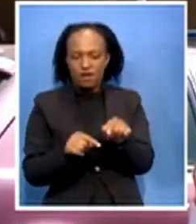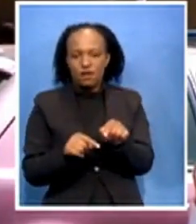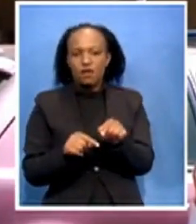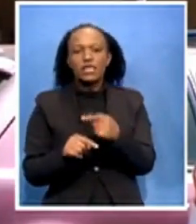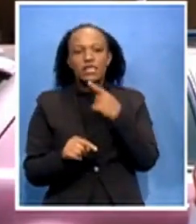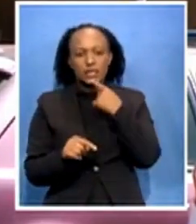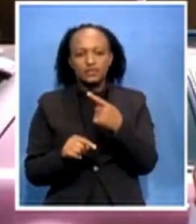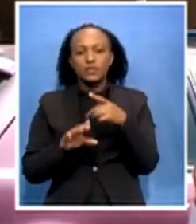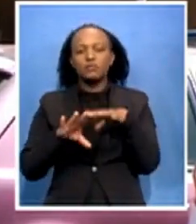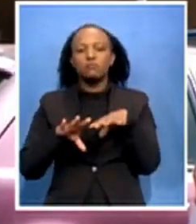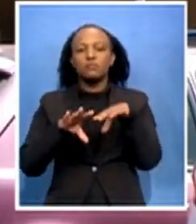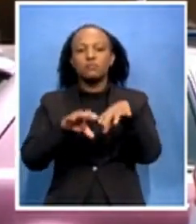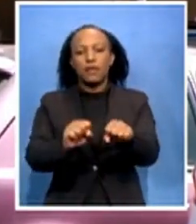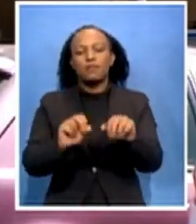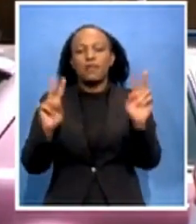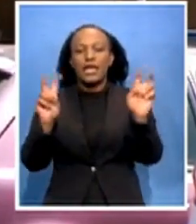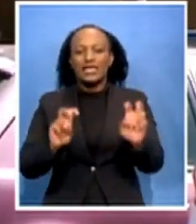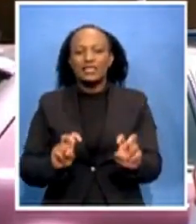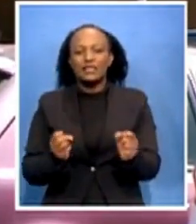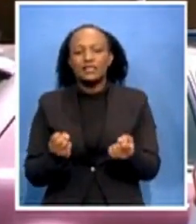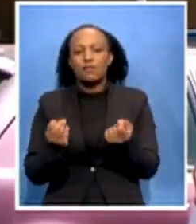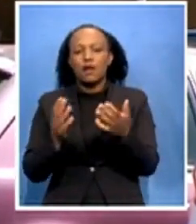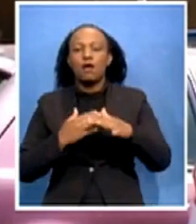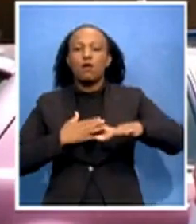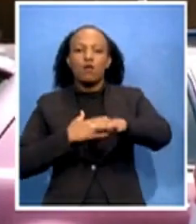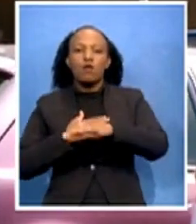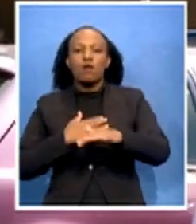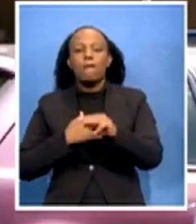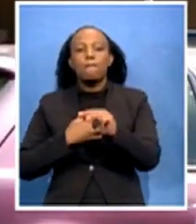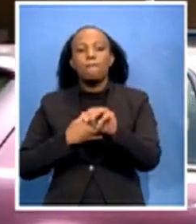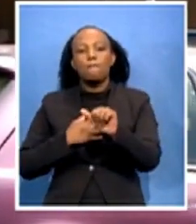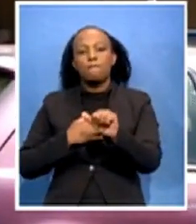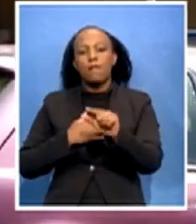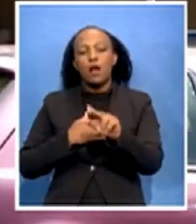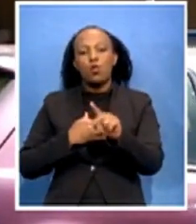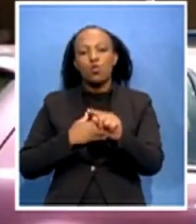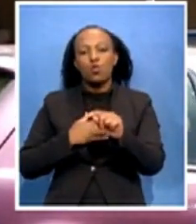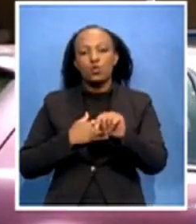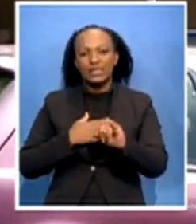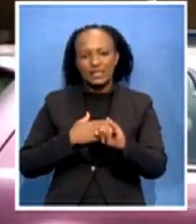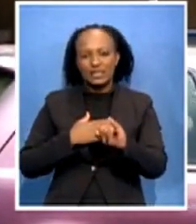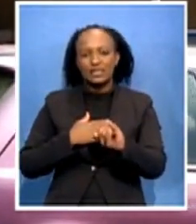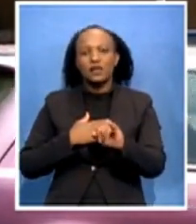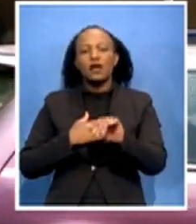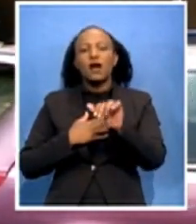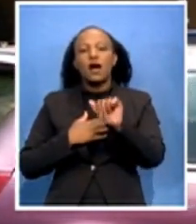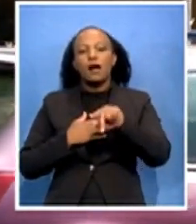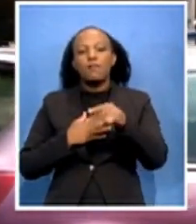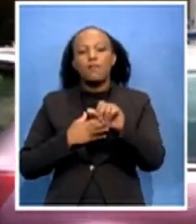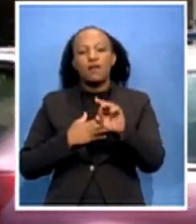supply in Maluti A-Phofung. Now, this deal was brokered by the Office of the Deputy President